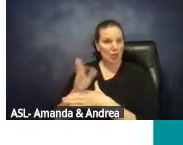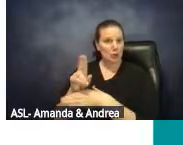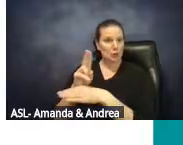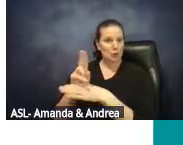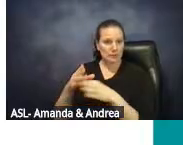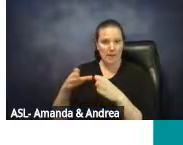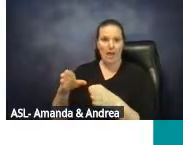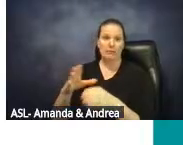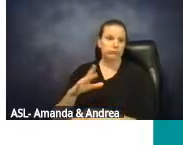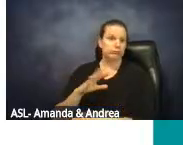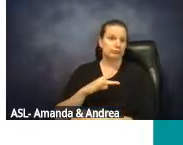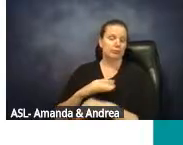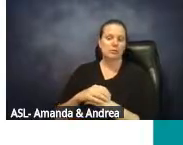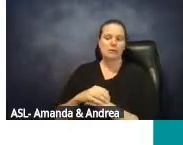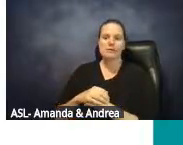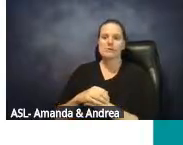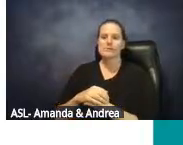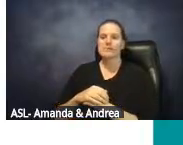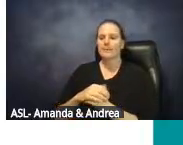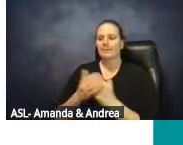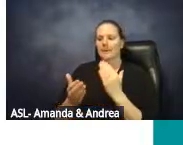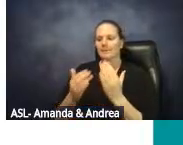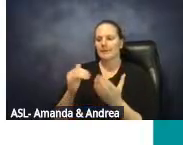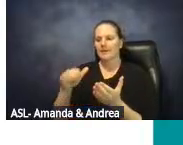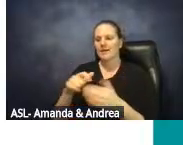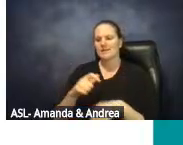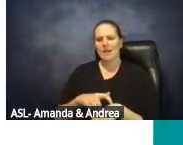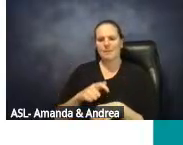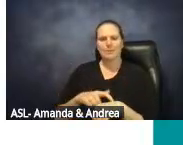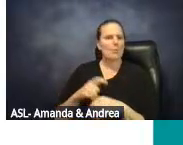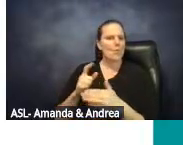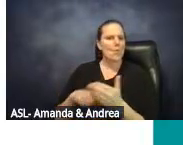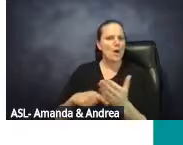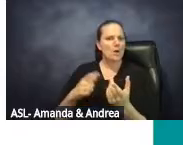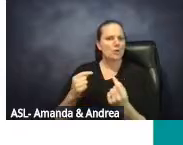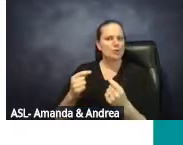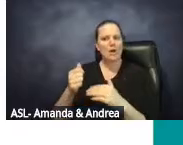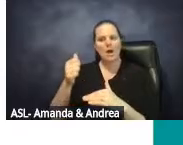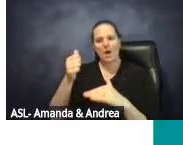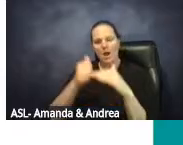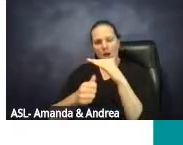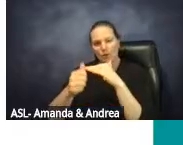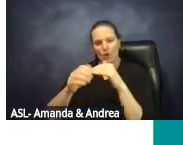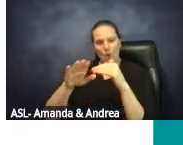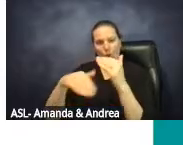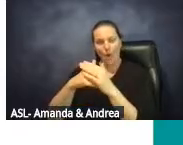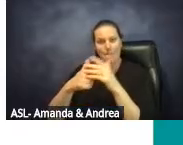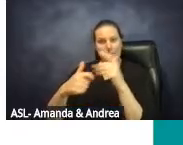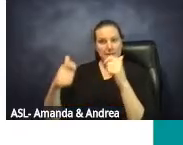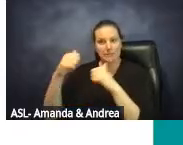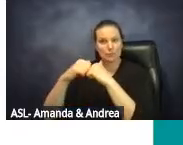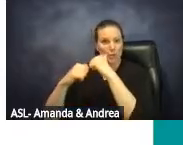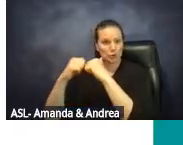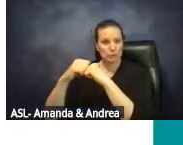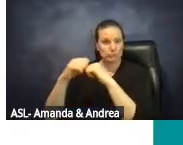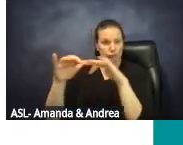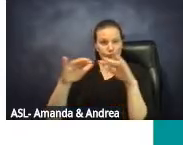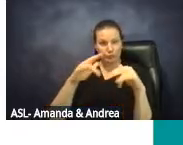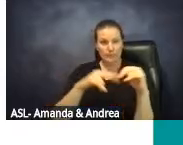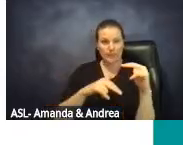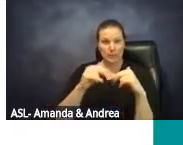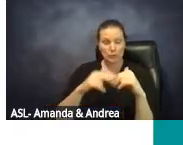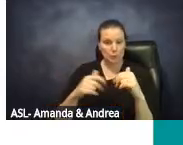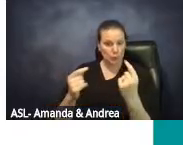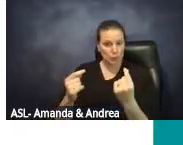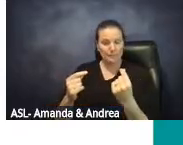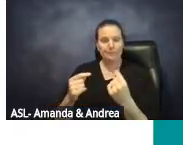may be a time when we talk about what's it going to be like underneath all these big structures that we build, and what do we